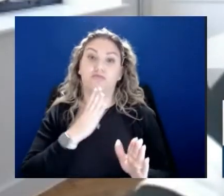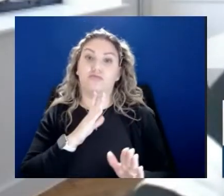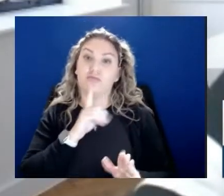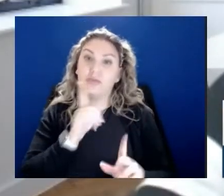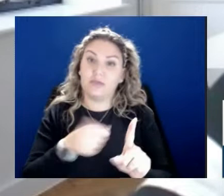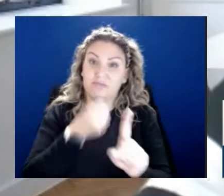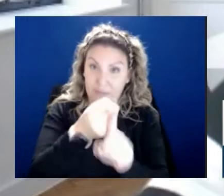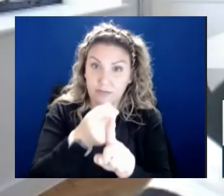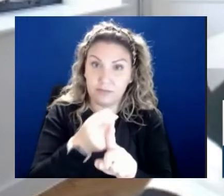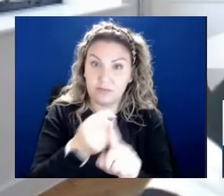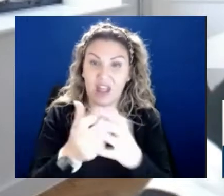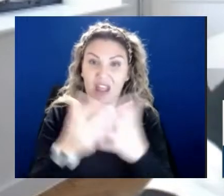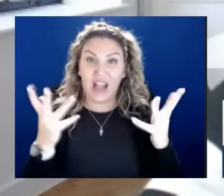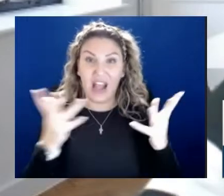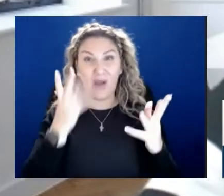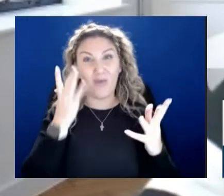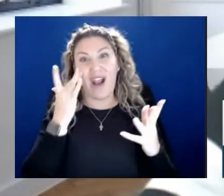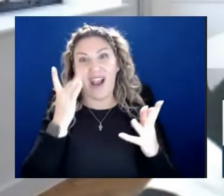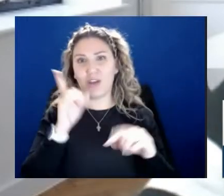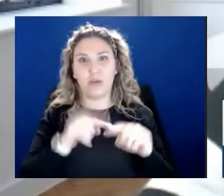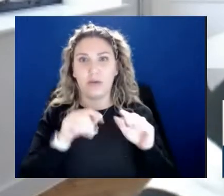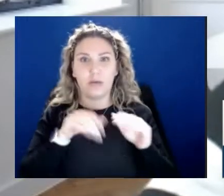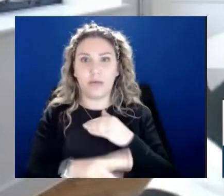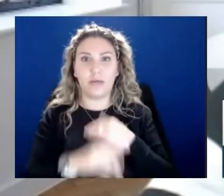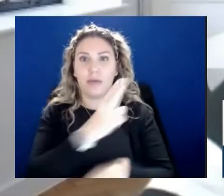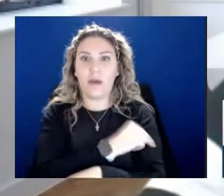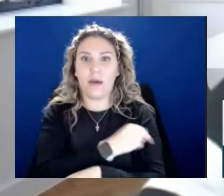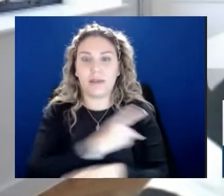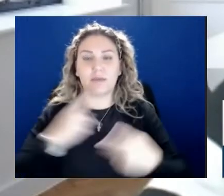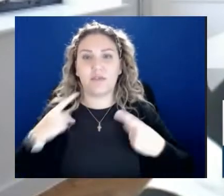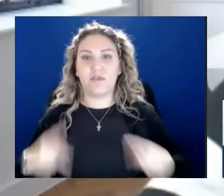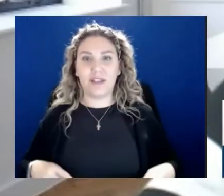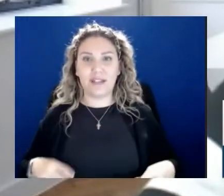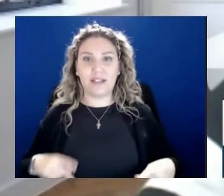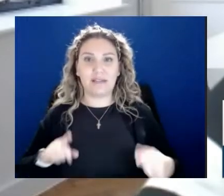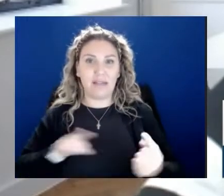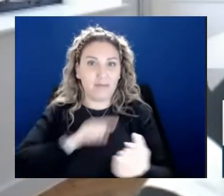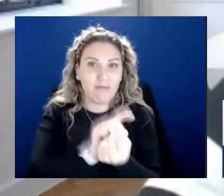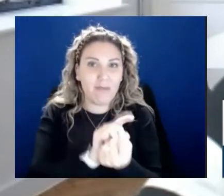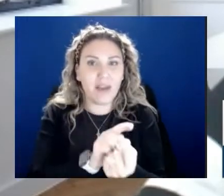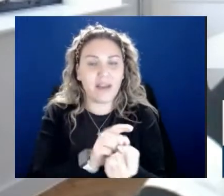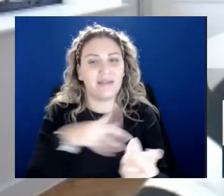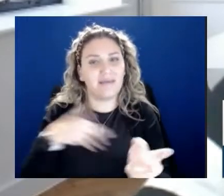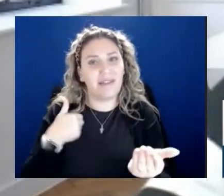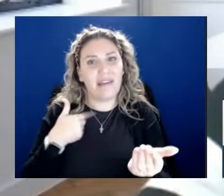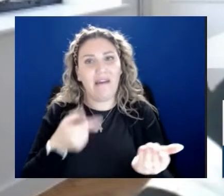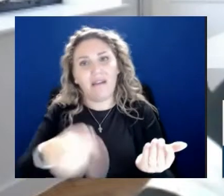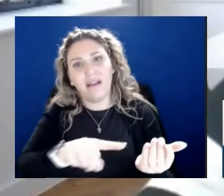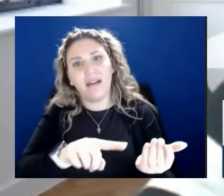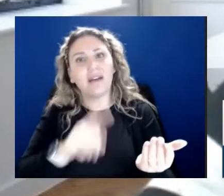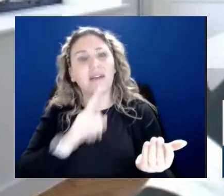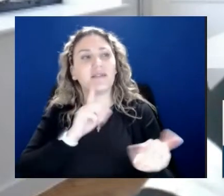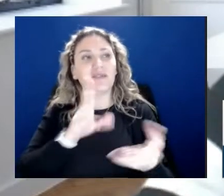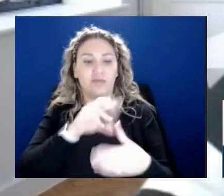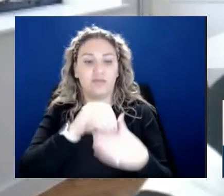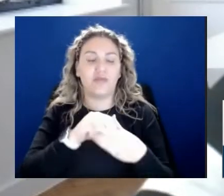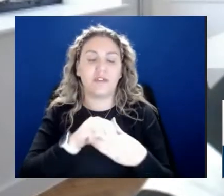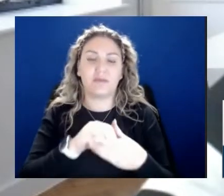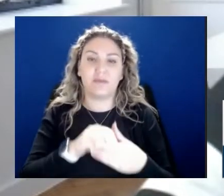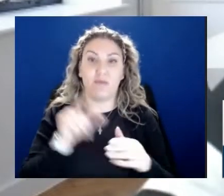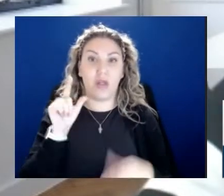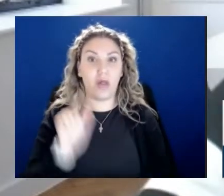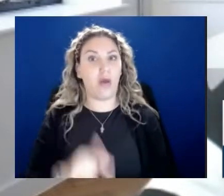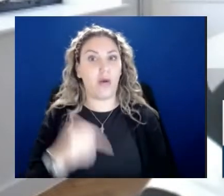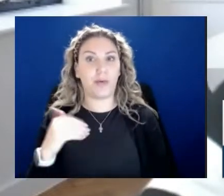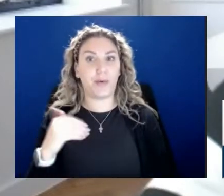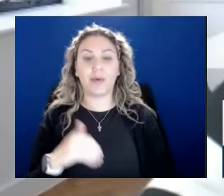because we were not able to come into the hospital physically and meet with those youth. So the participation was very low. I will